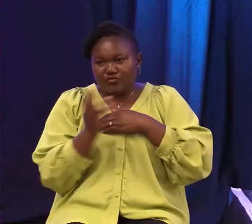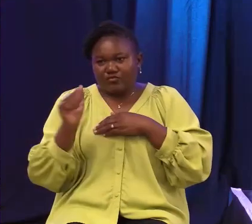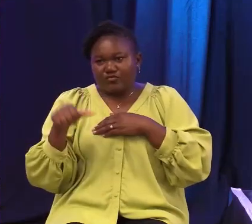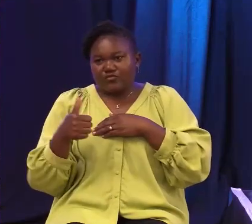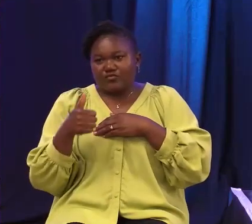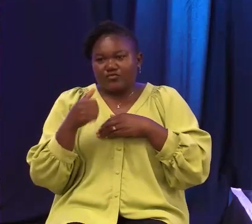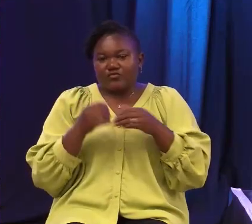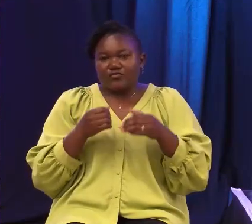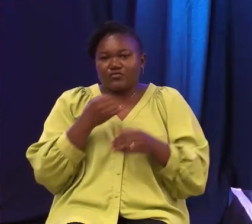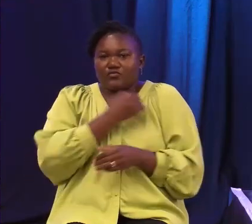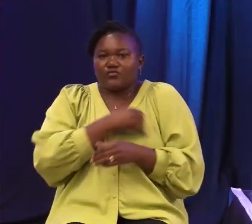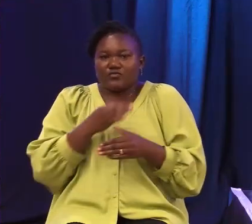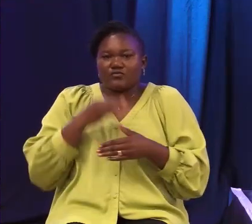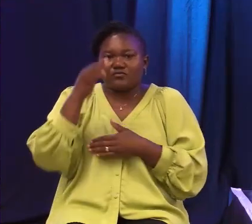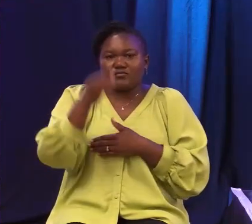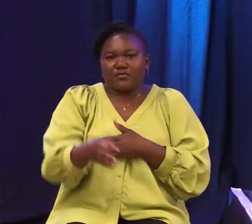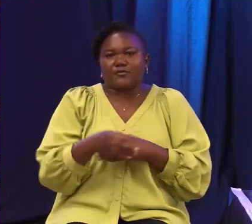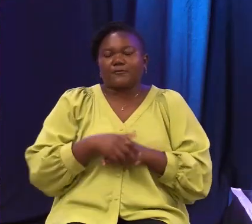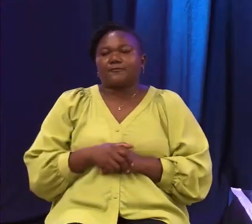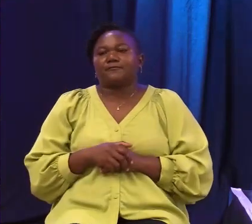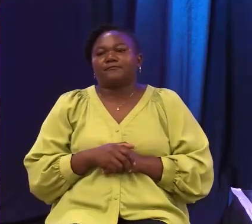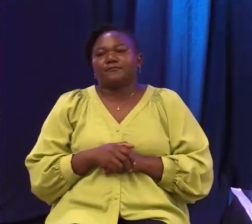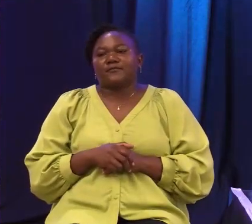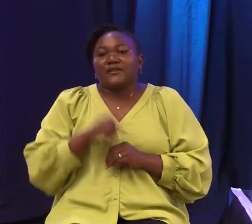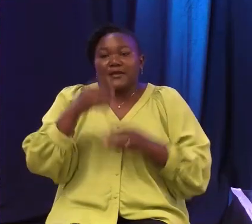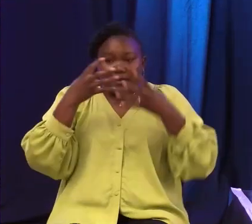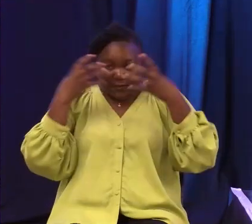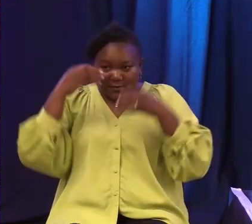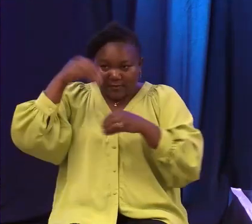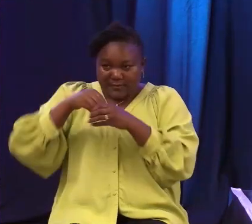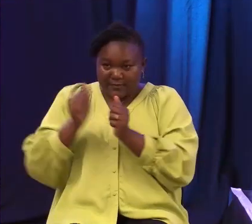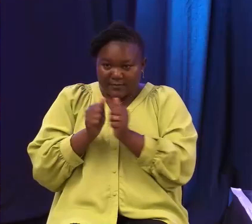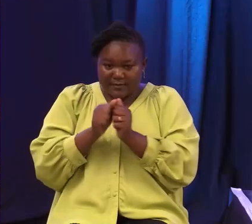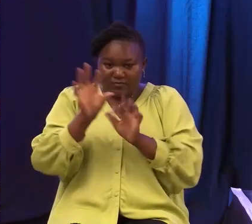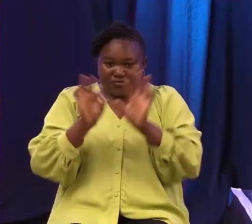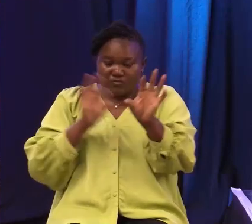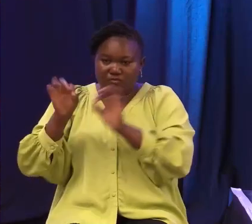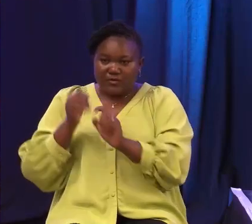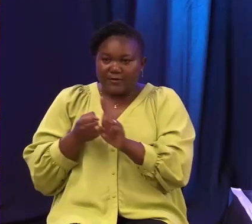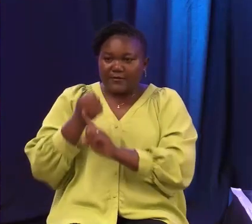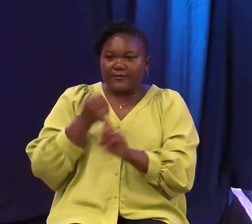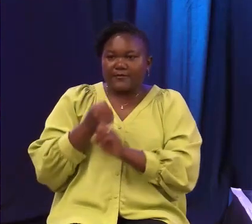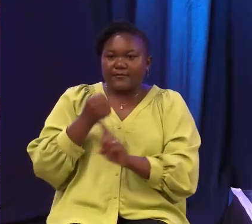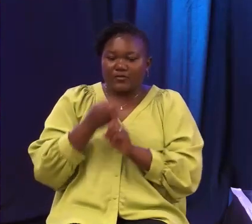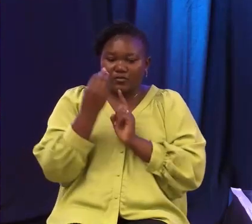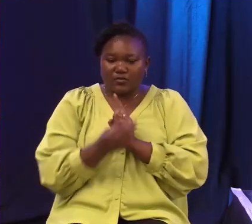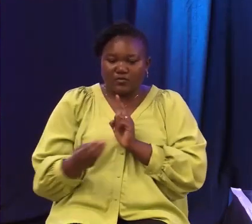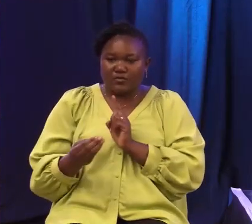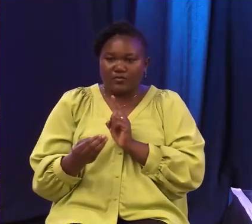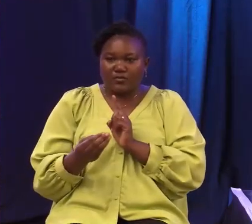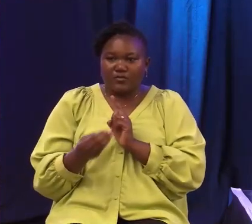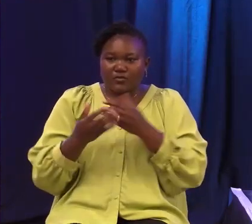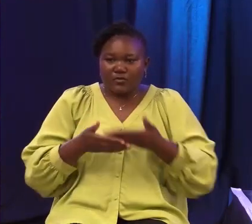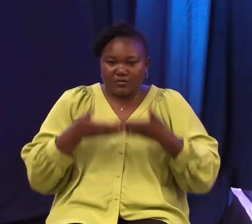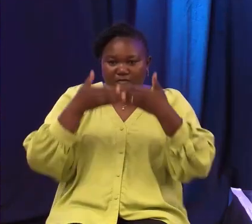of our future generations. The Ombudsman has been mandated to appoint children's advocate to serve and the welfare